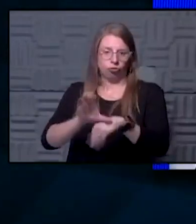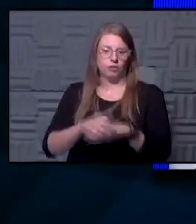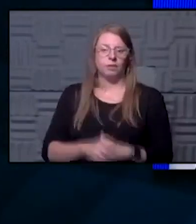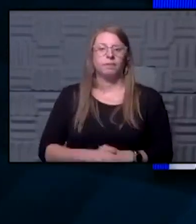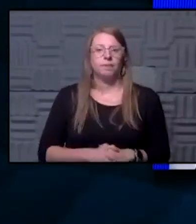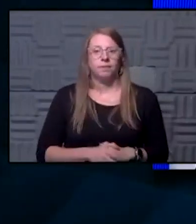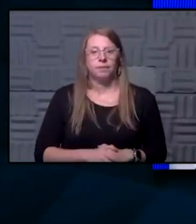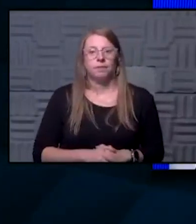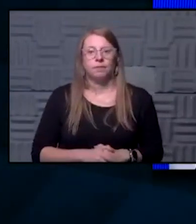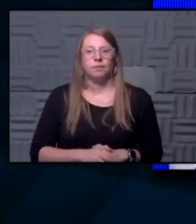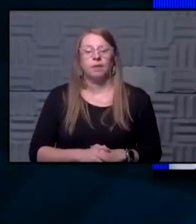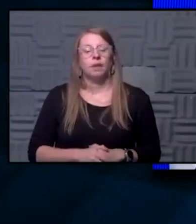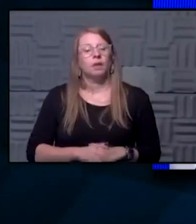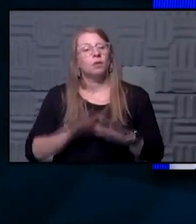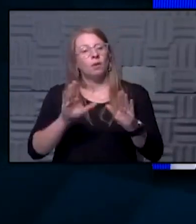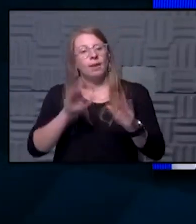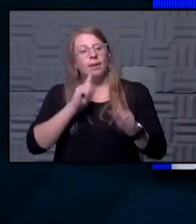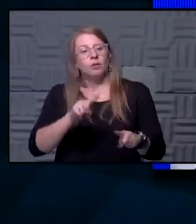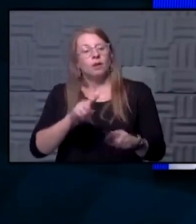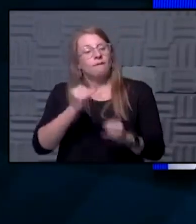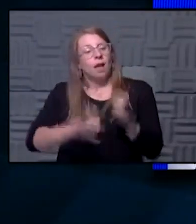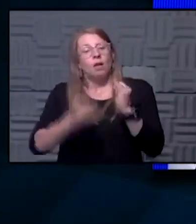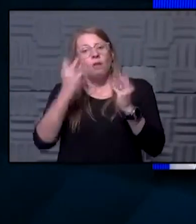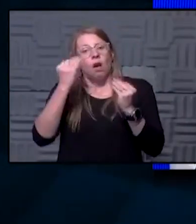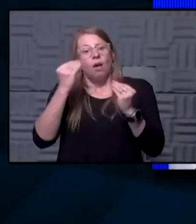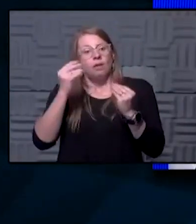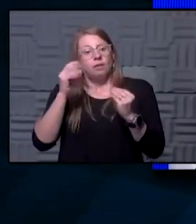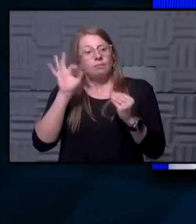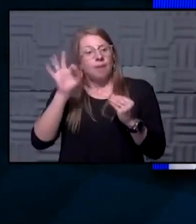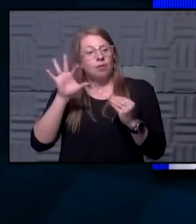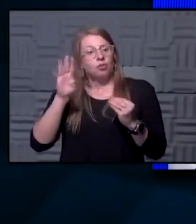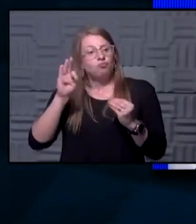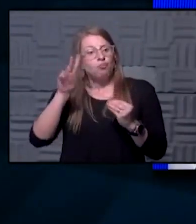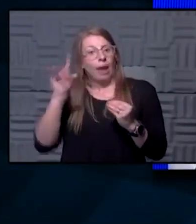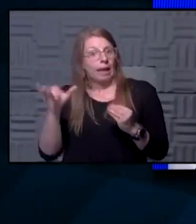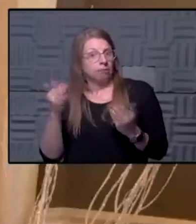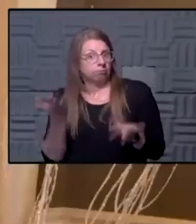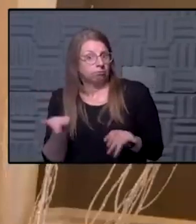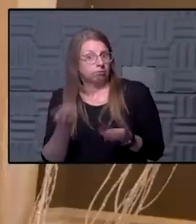like a great answer. Well, final thoughts, Pastor Brady, as we wind down today?